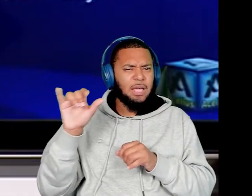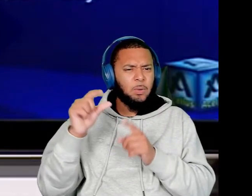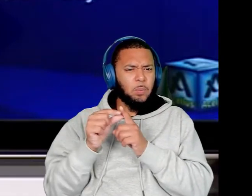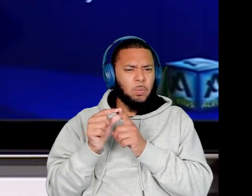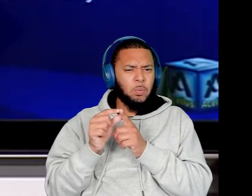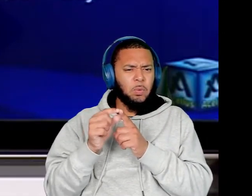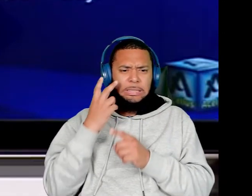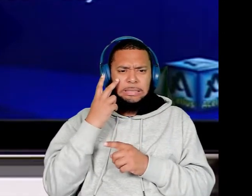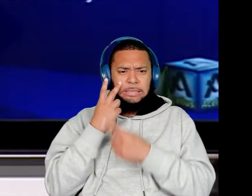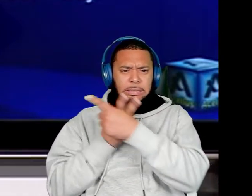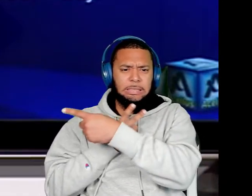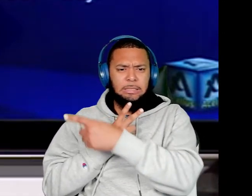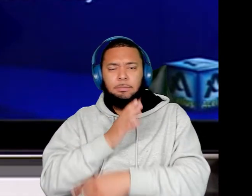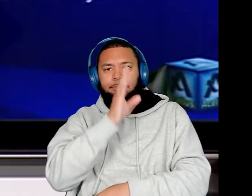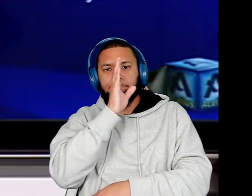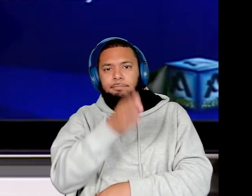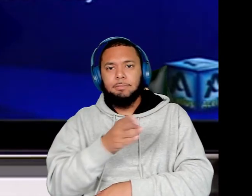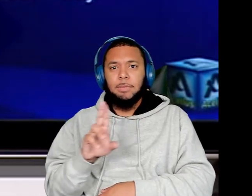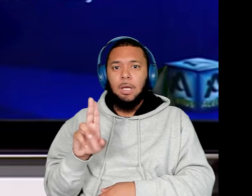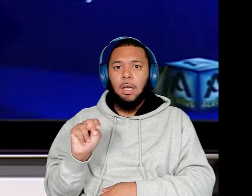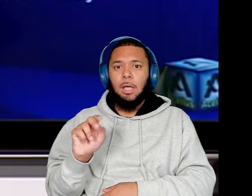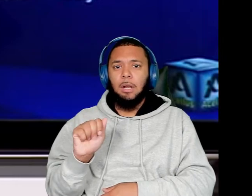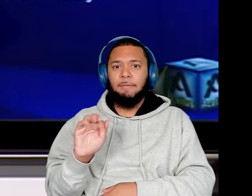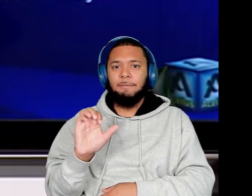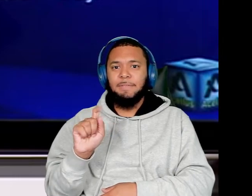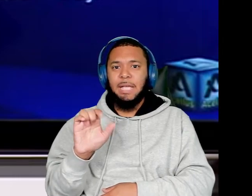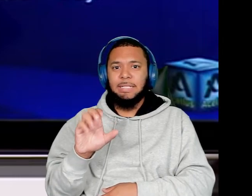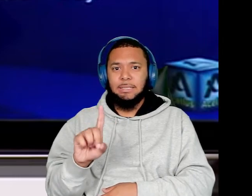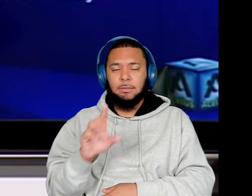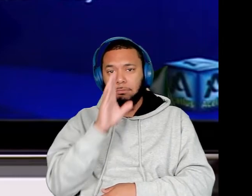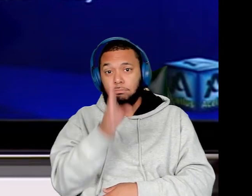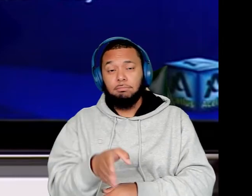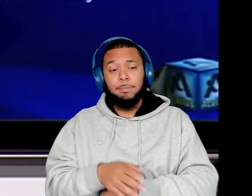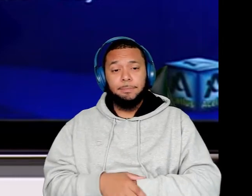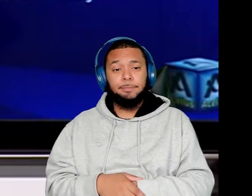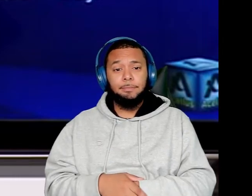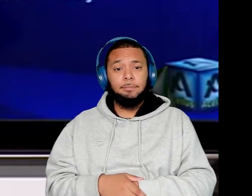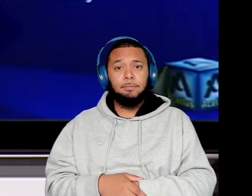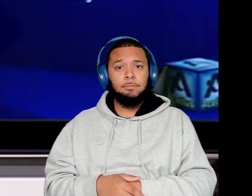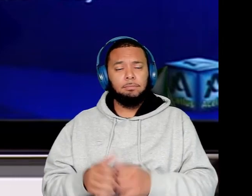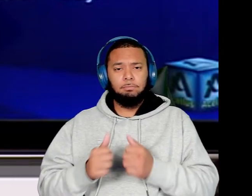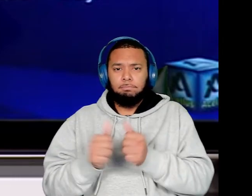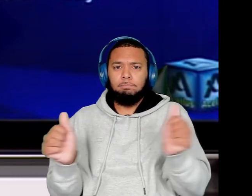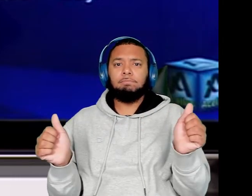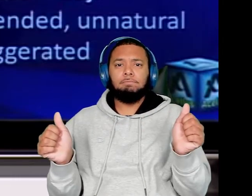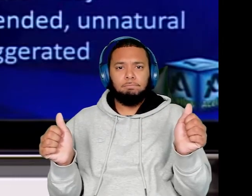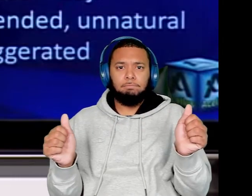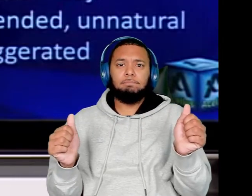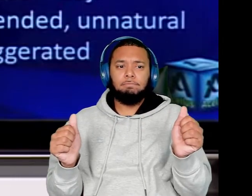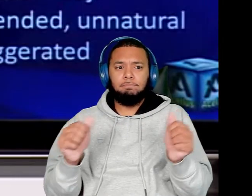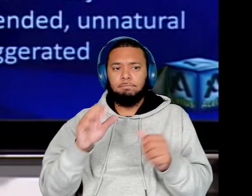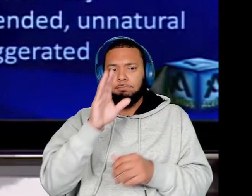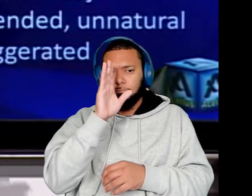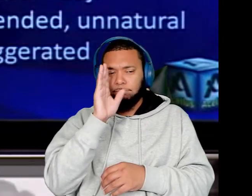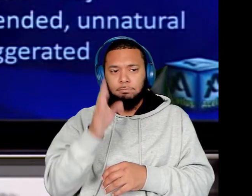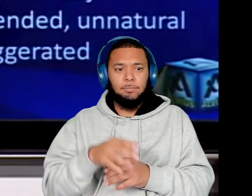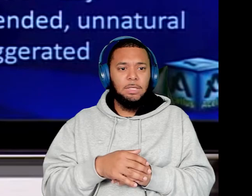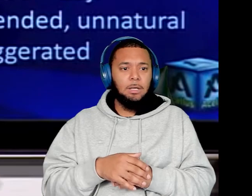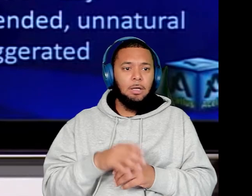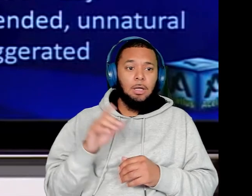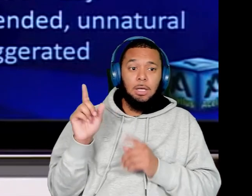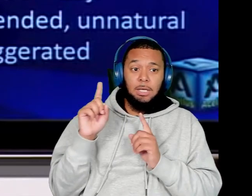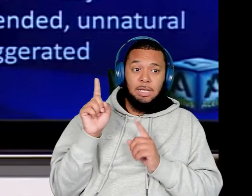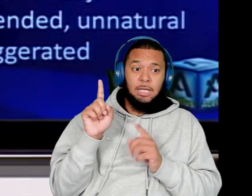see if we can figure out what it means. It means genuine or frank, open, just open surprise. If we know that affected